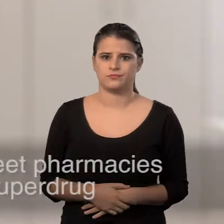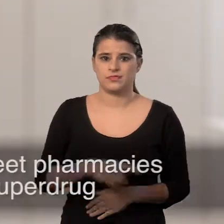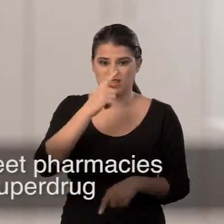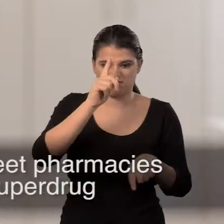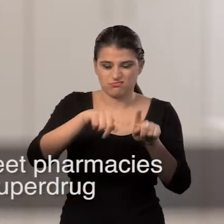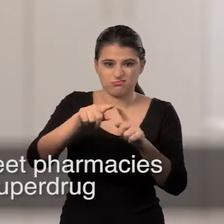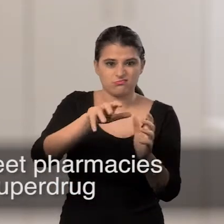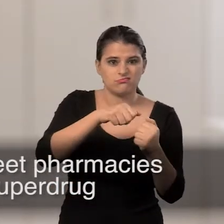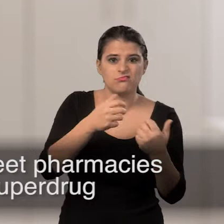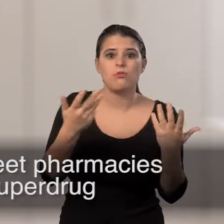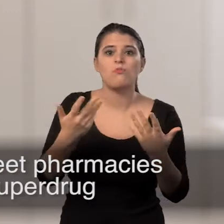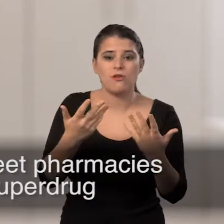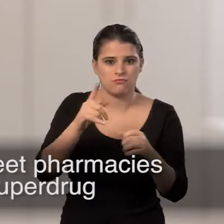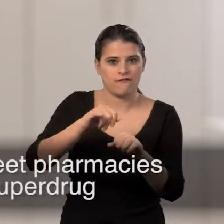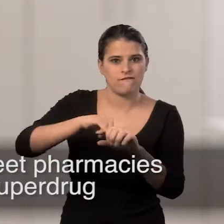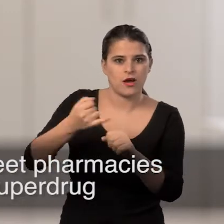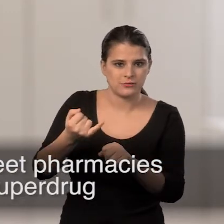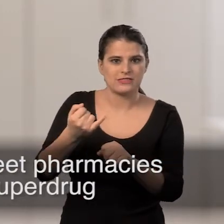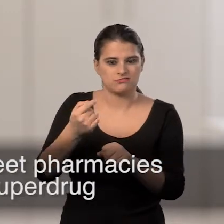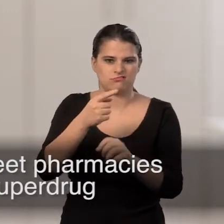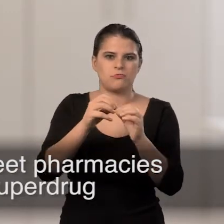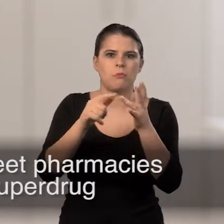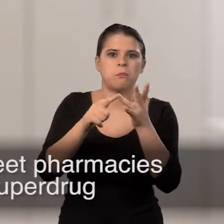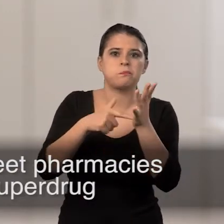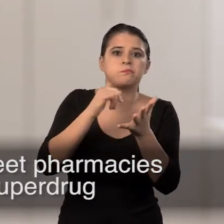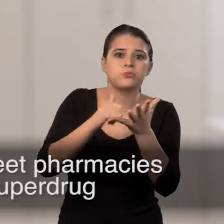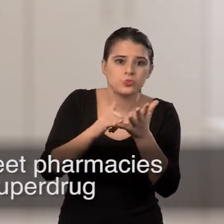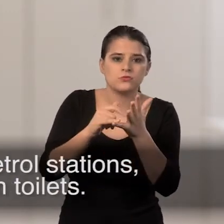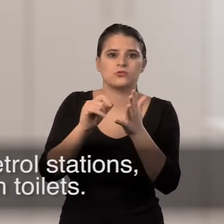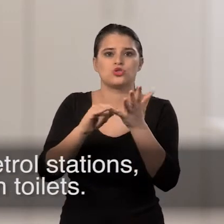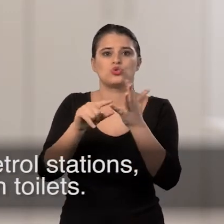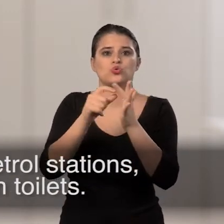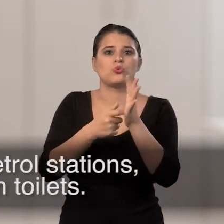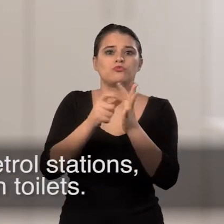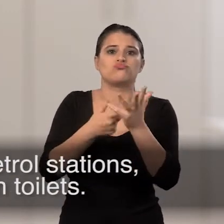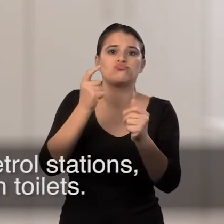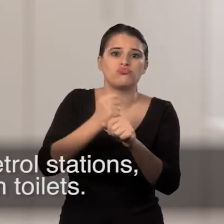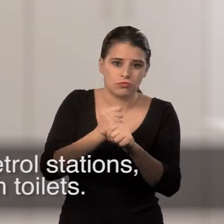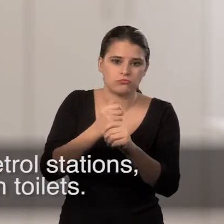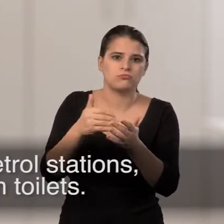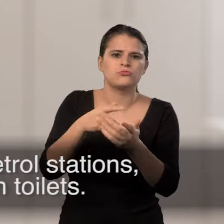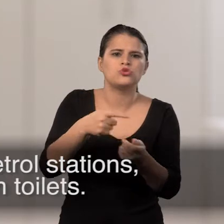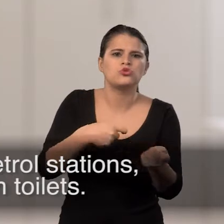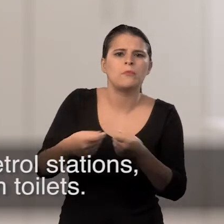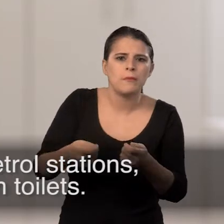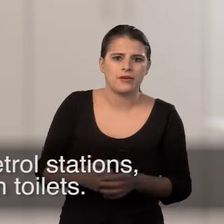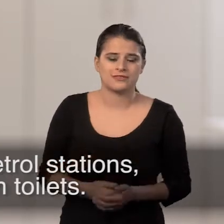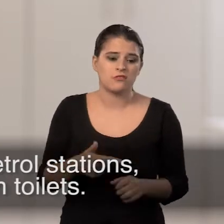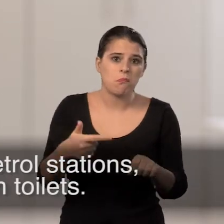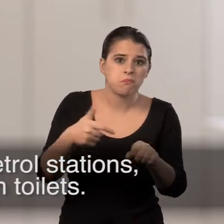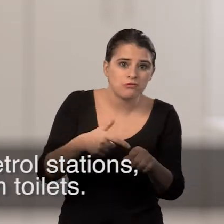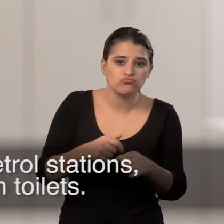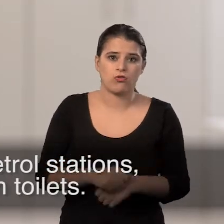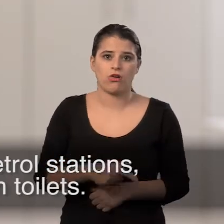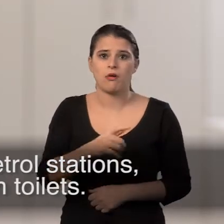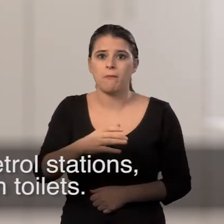You can buy condoms from high street pharmacies and chemists like Boots or Superdrug, as well as larger supermarkets, petrol stations,